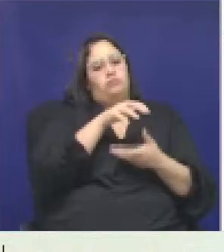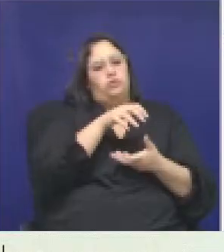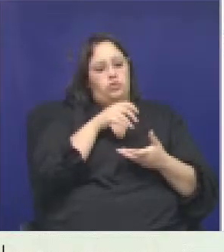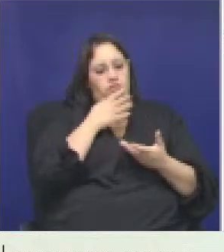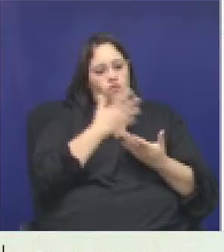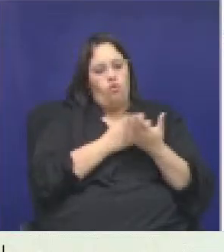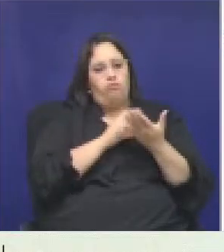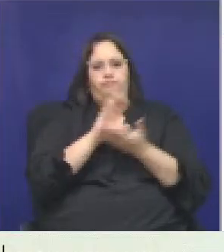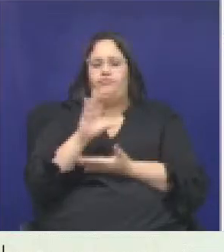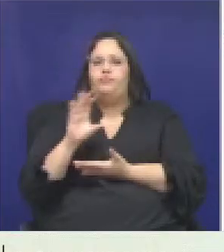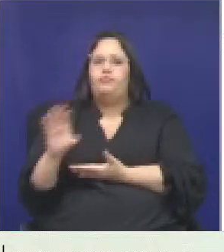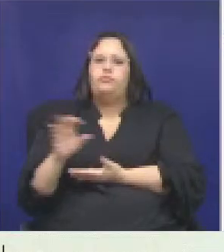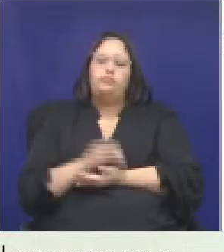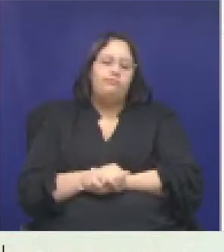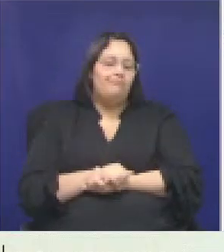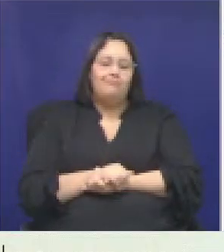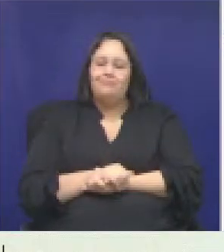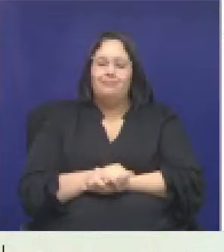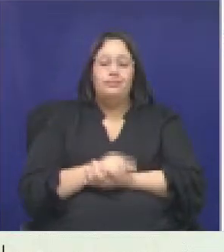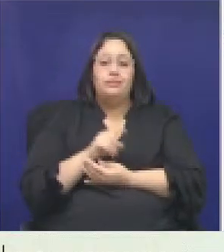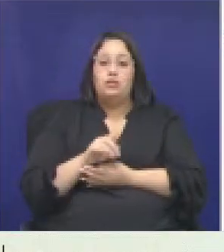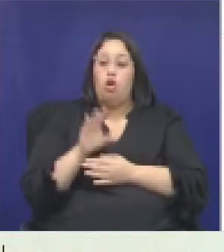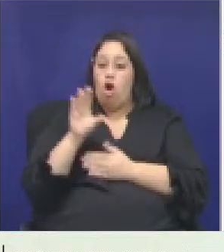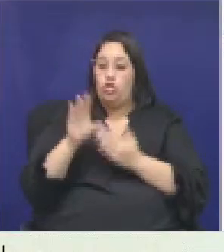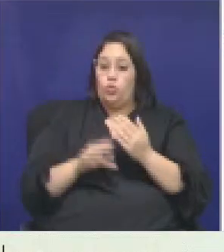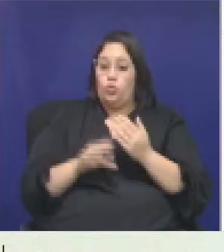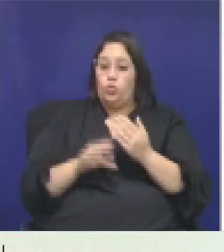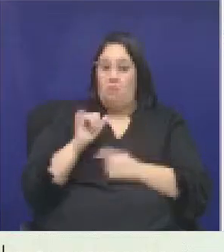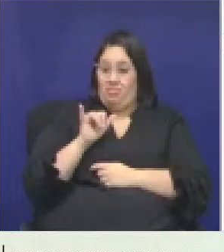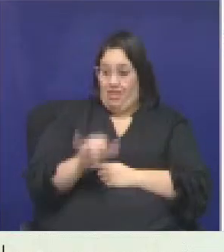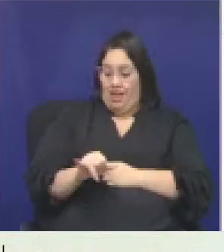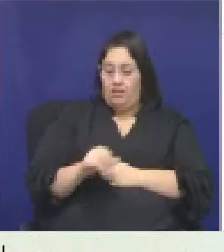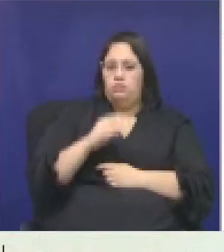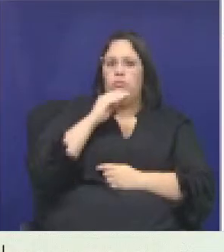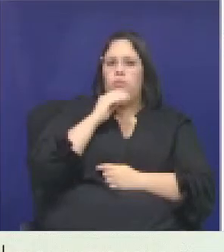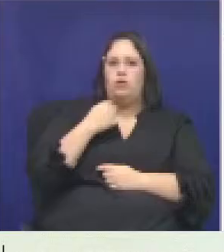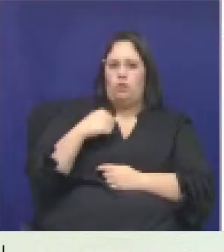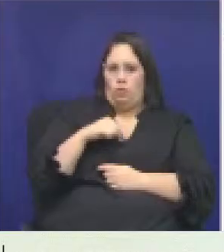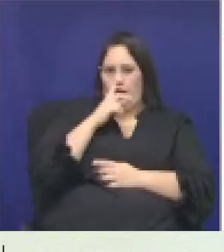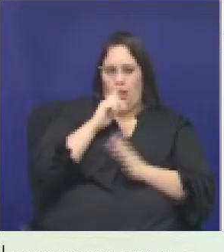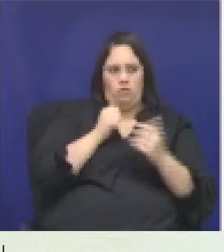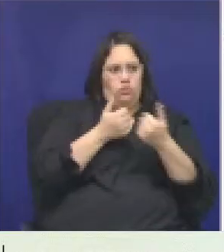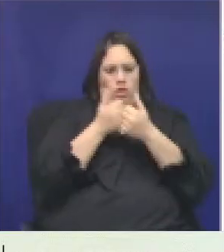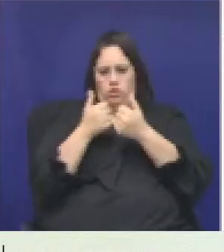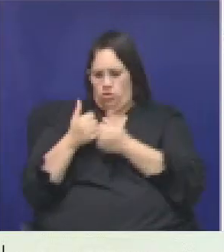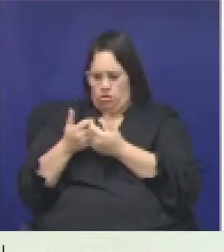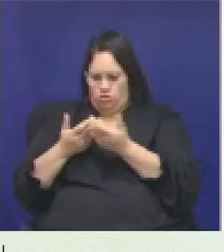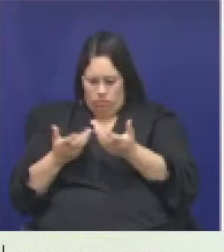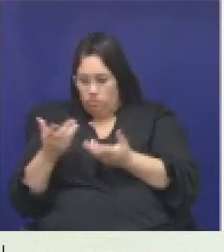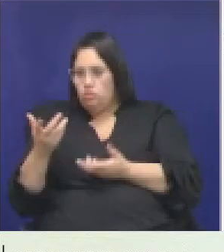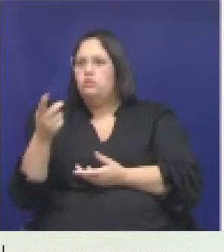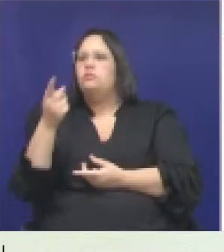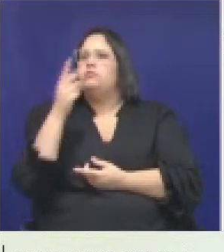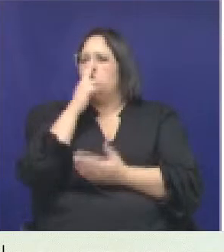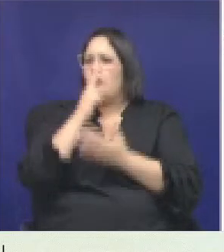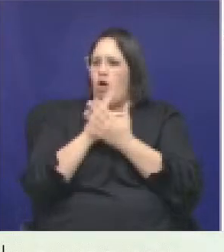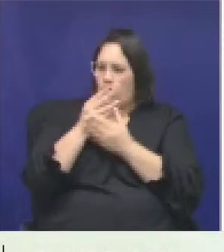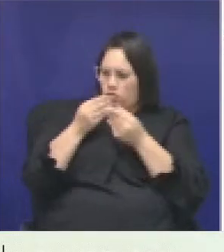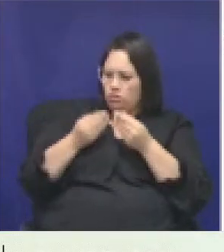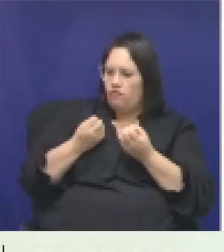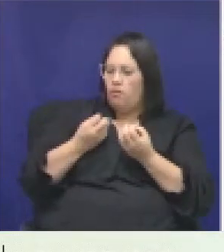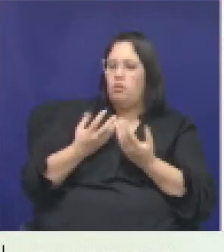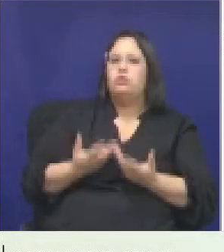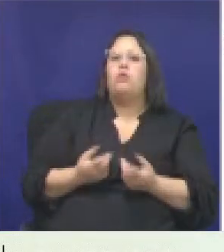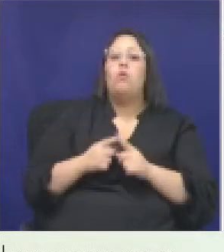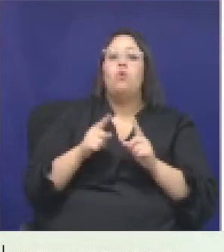make allocations. The net consequence of that is that we begin to challenge the integrity of Stats SA. Furthermore, the allocations